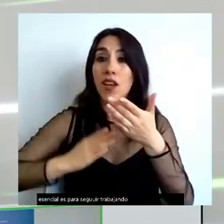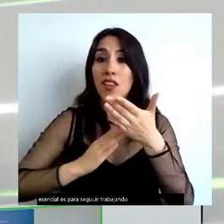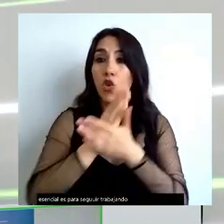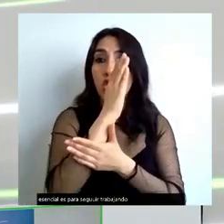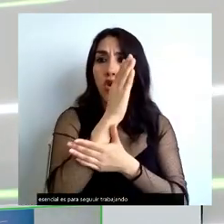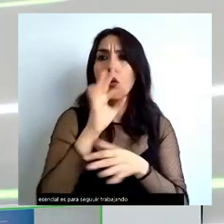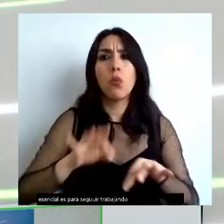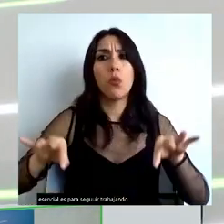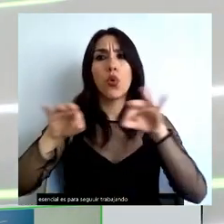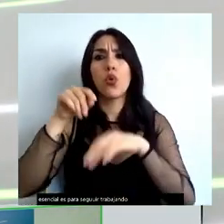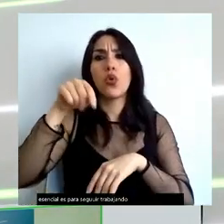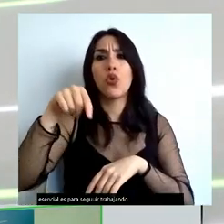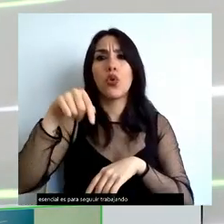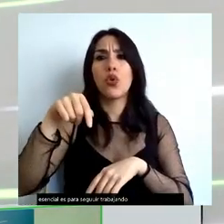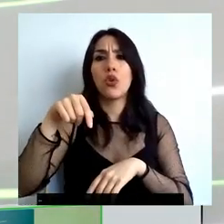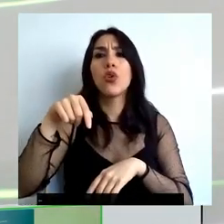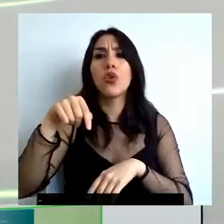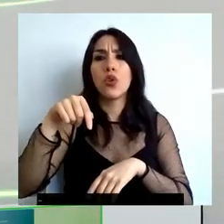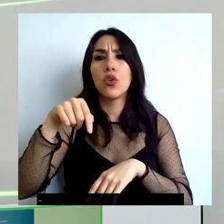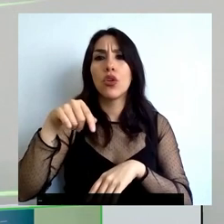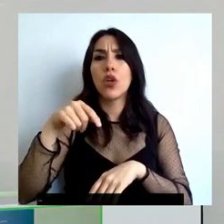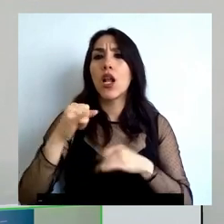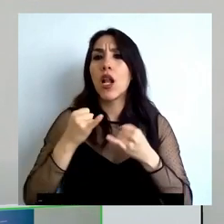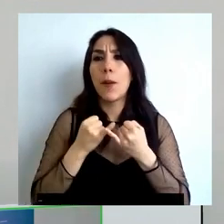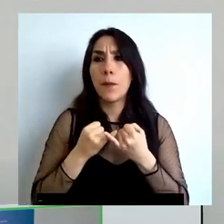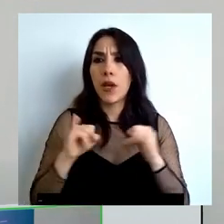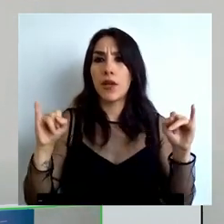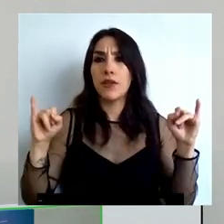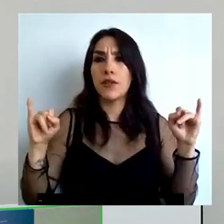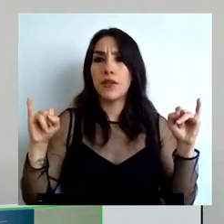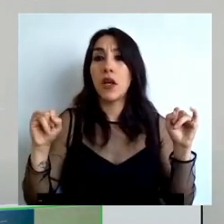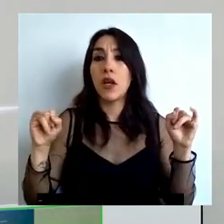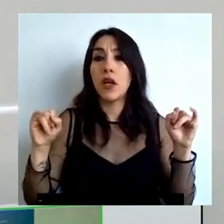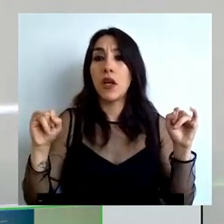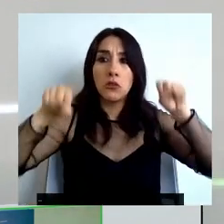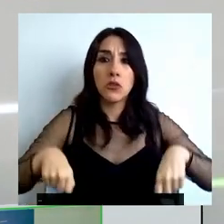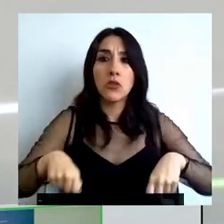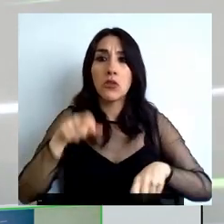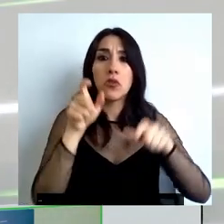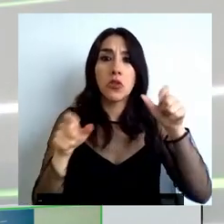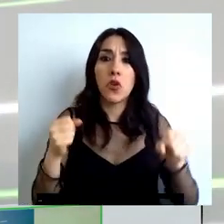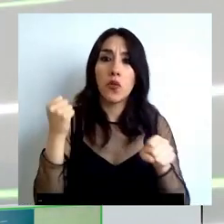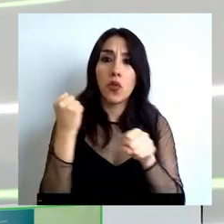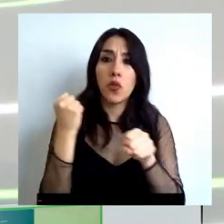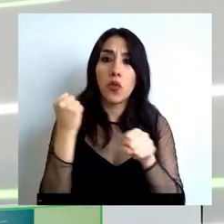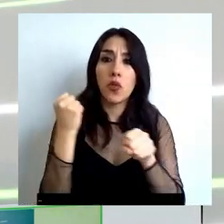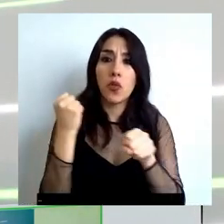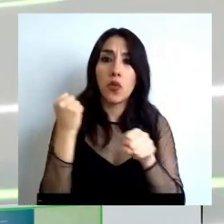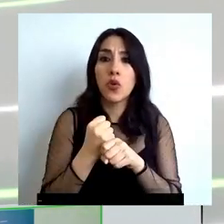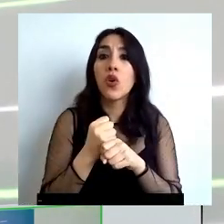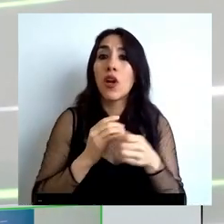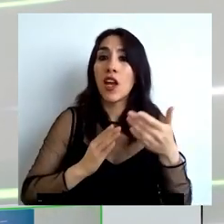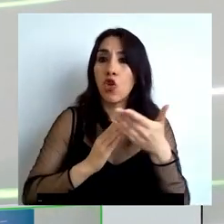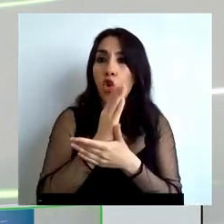fundamental rights and principles, we are talking about the fundamental rights of the workers and the collective ones.